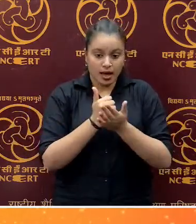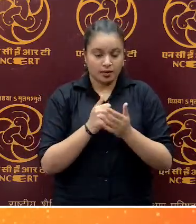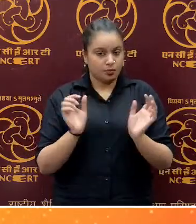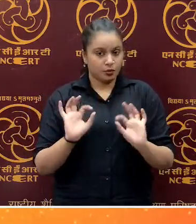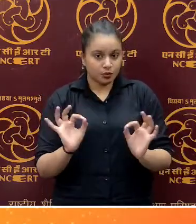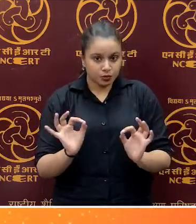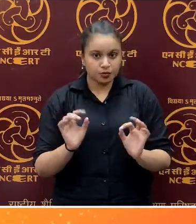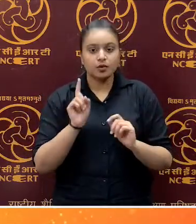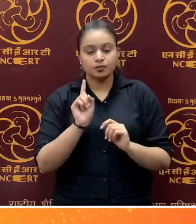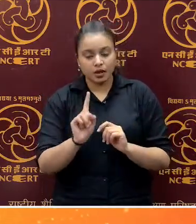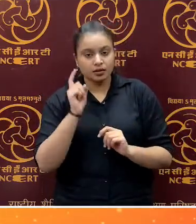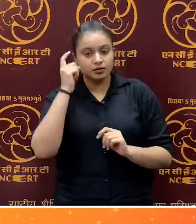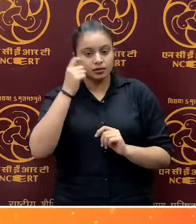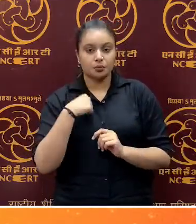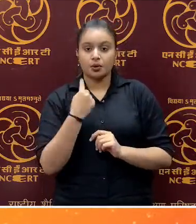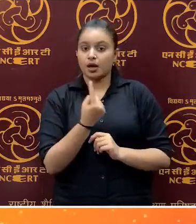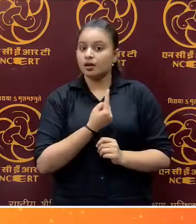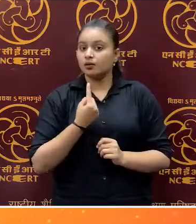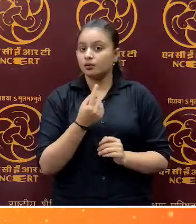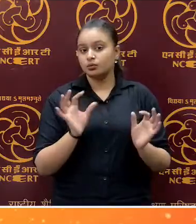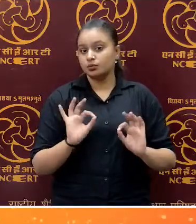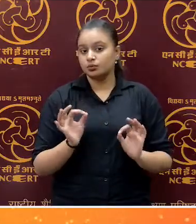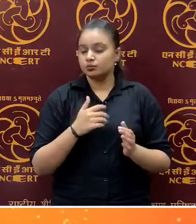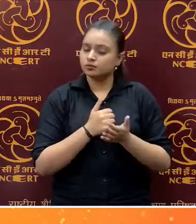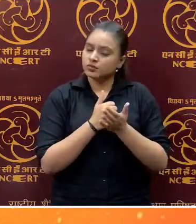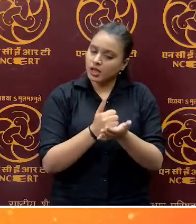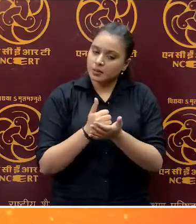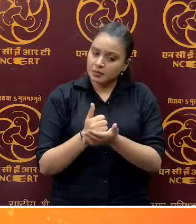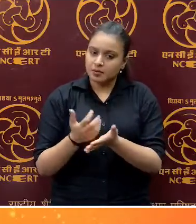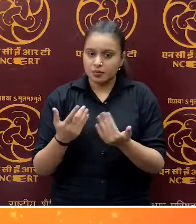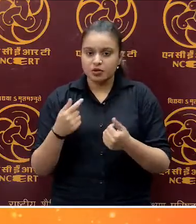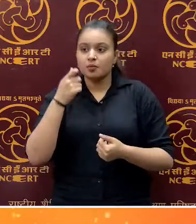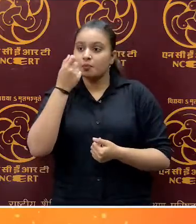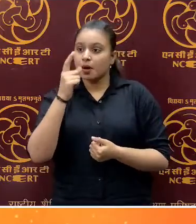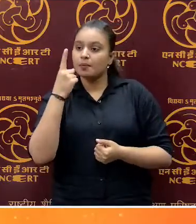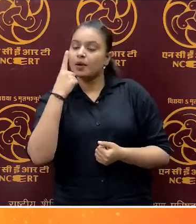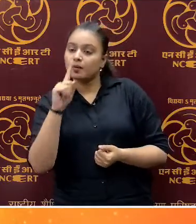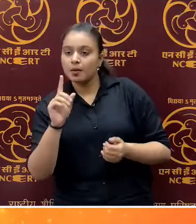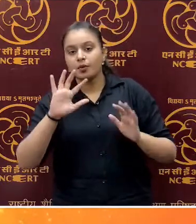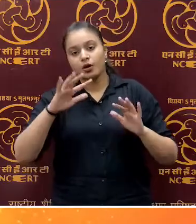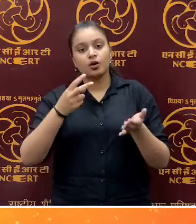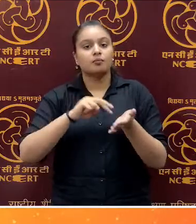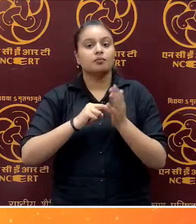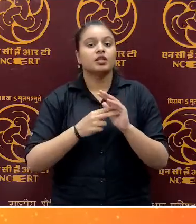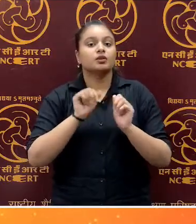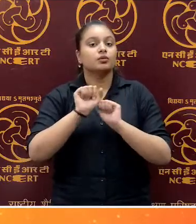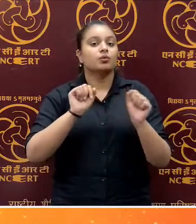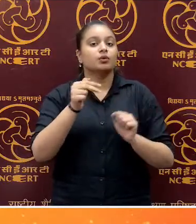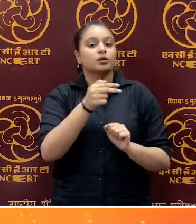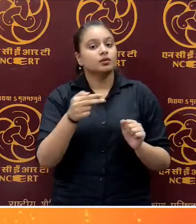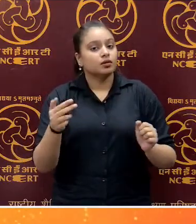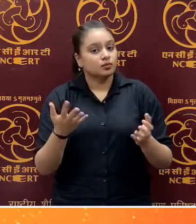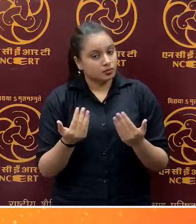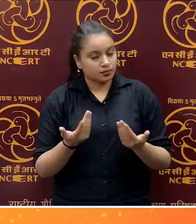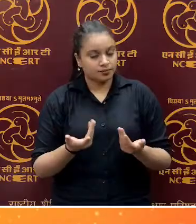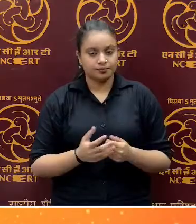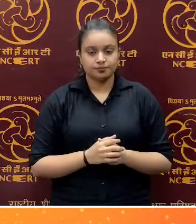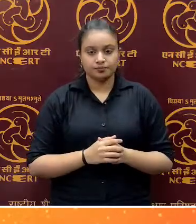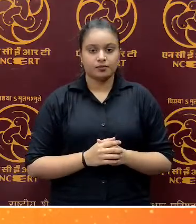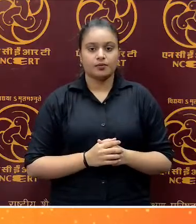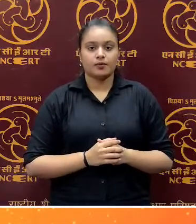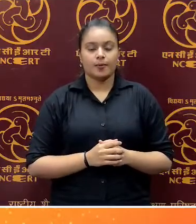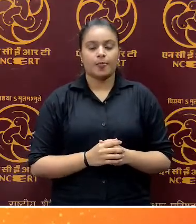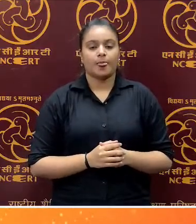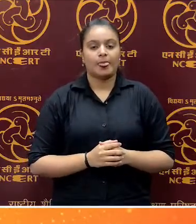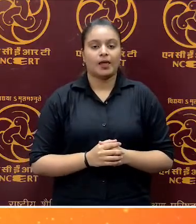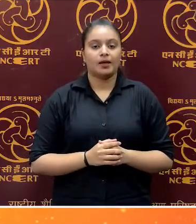Don't think that you are alone in this world. Of course, you can go to your parents and just check out the meaning of your name. That's the first thing that you can do right now. Yes.